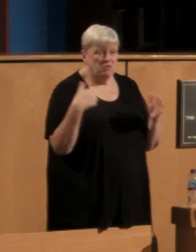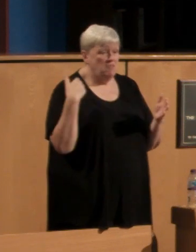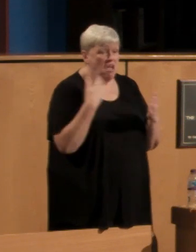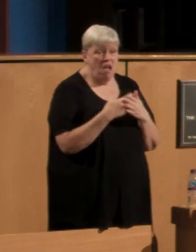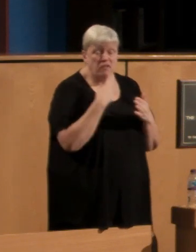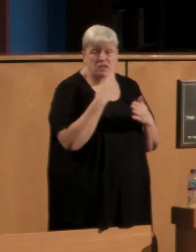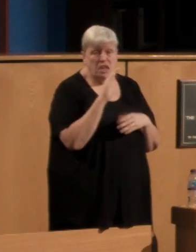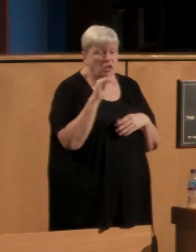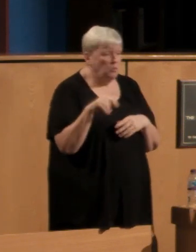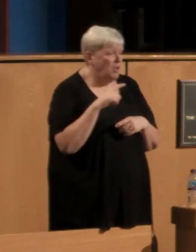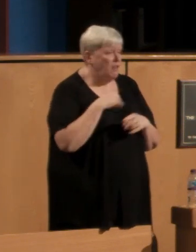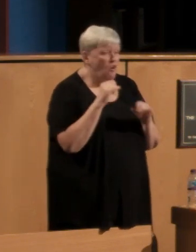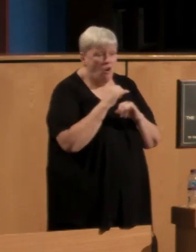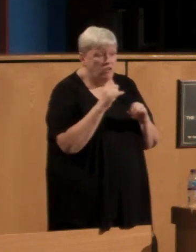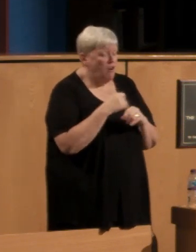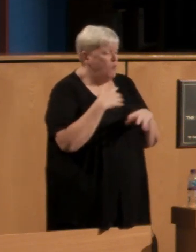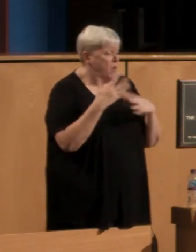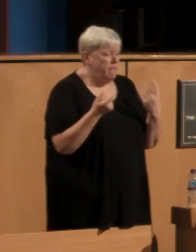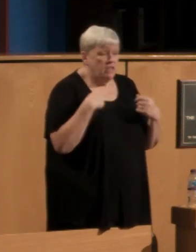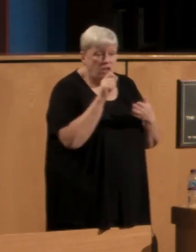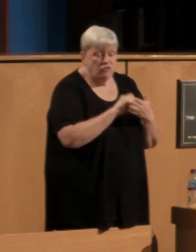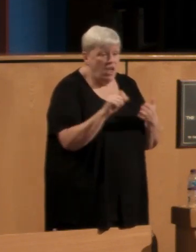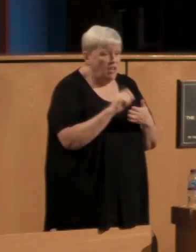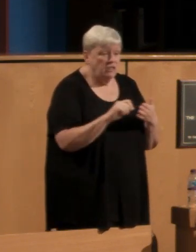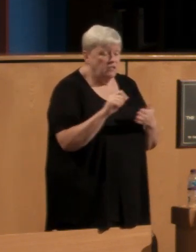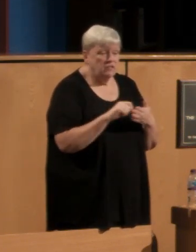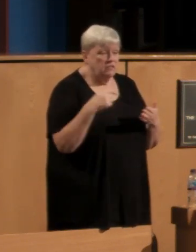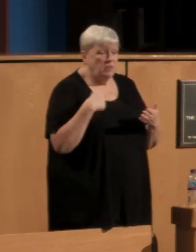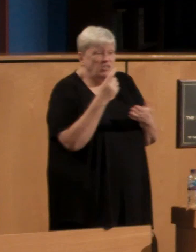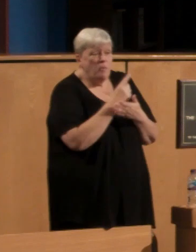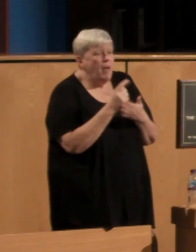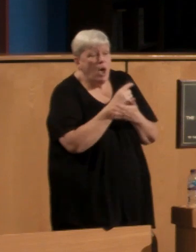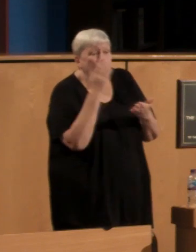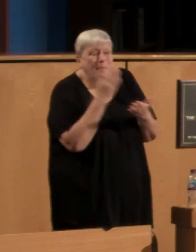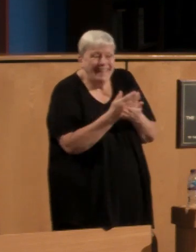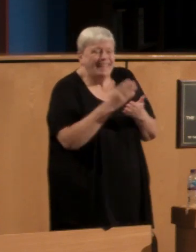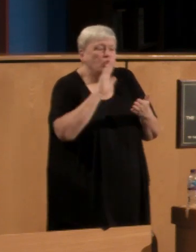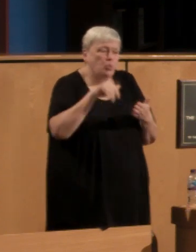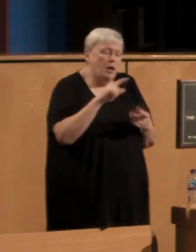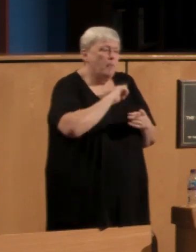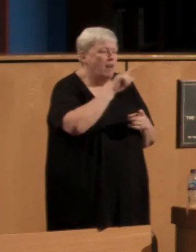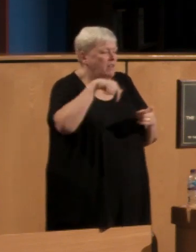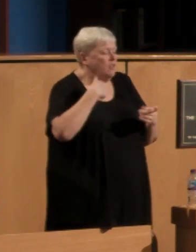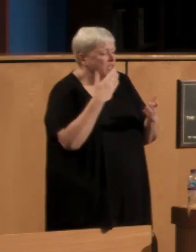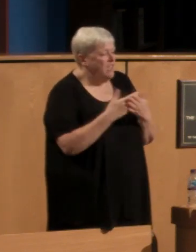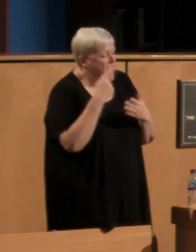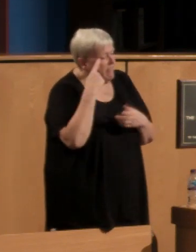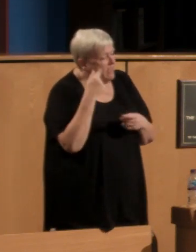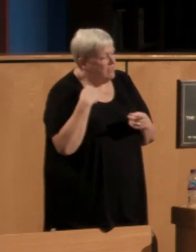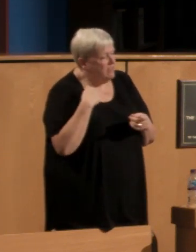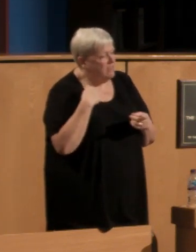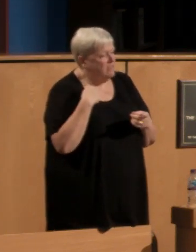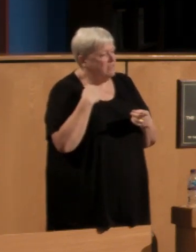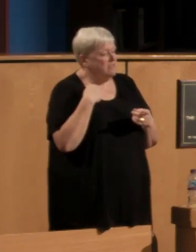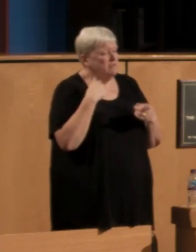queer horror or whatever genre I write in, even if it's not explicitly about being queer, because I think that is a